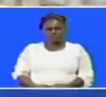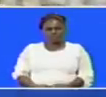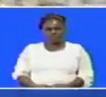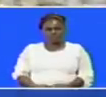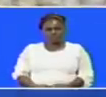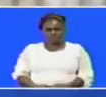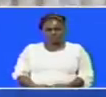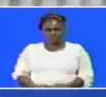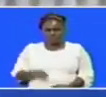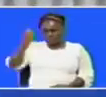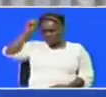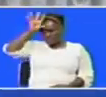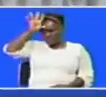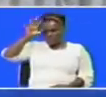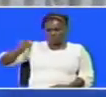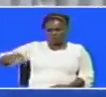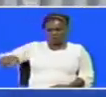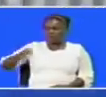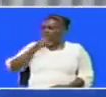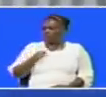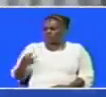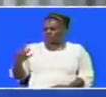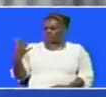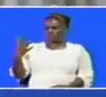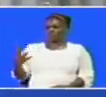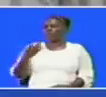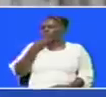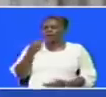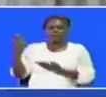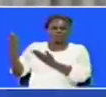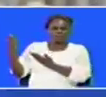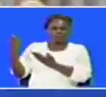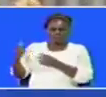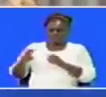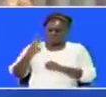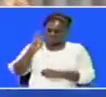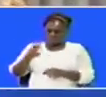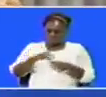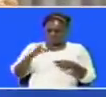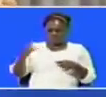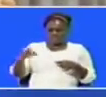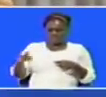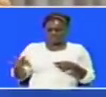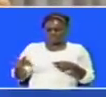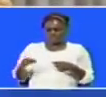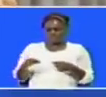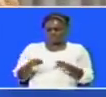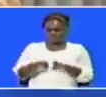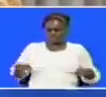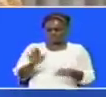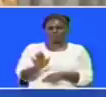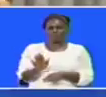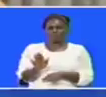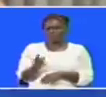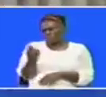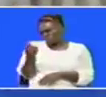In Mugumo, Kiambu County, 34-year-old Emmanuel Gitau checks on the vegetables in his kitchen garden. It may